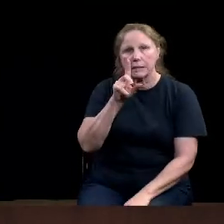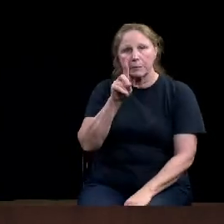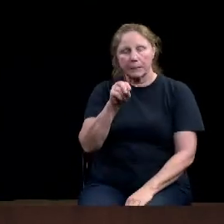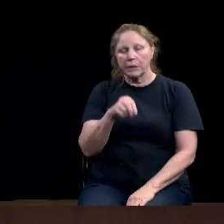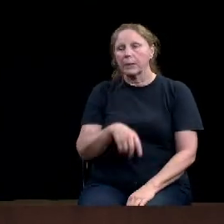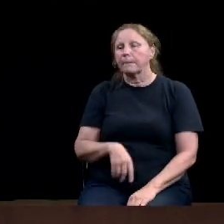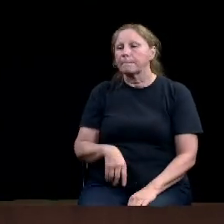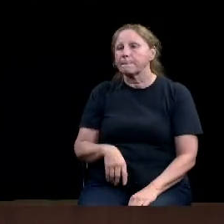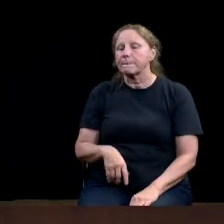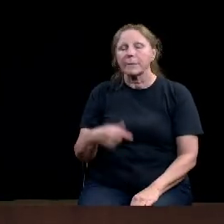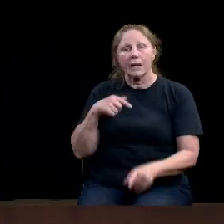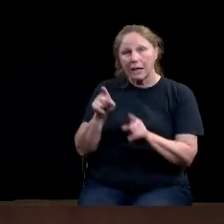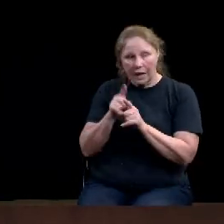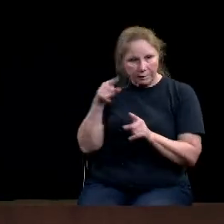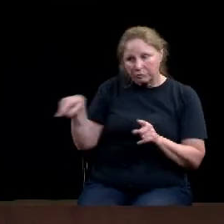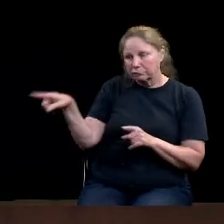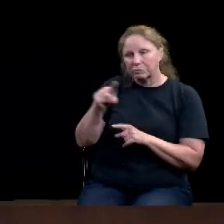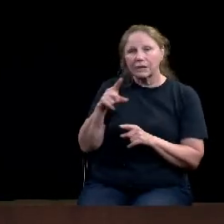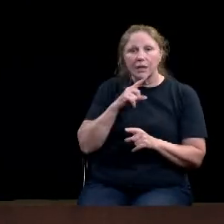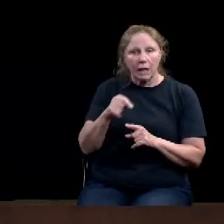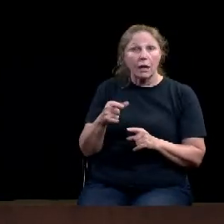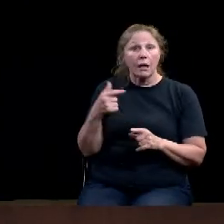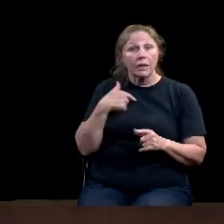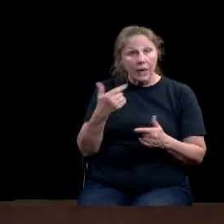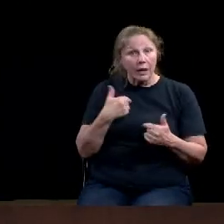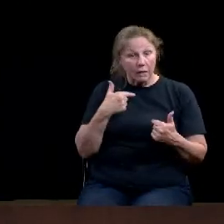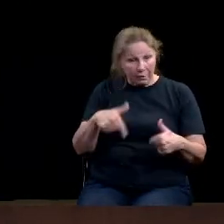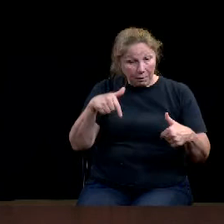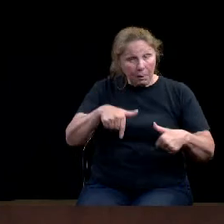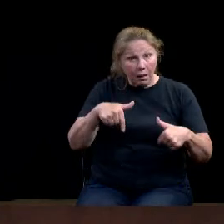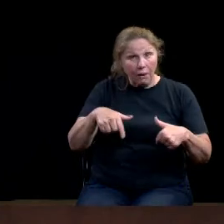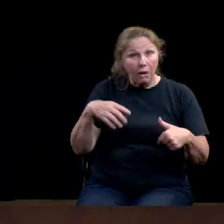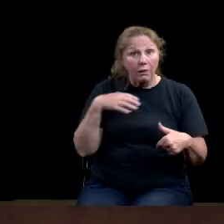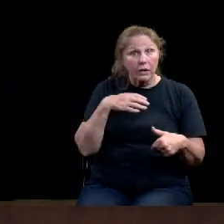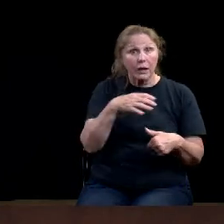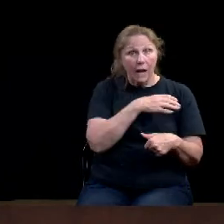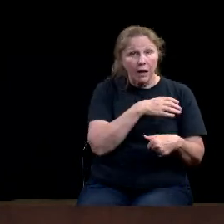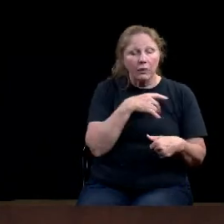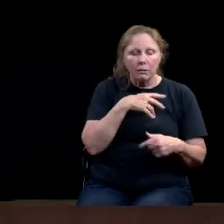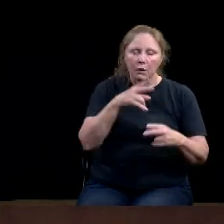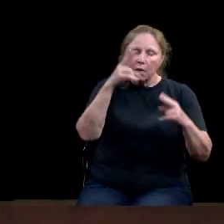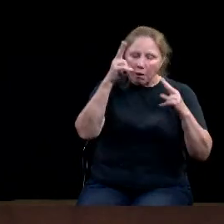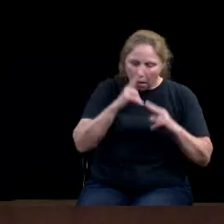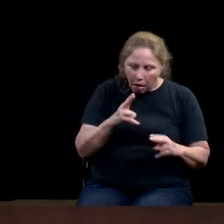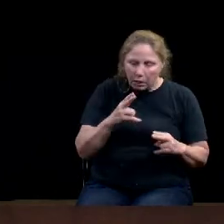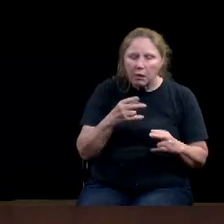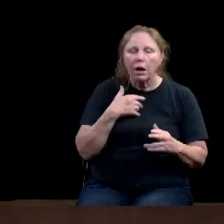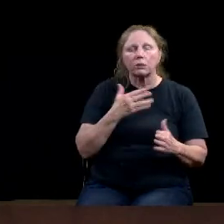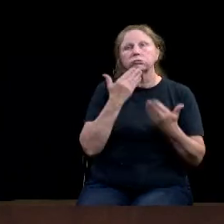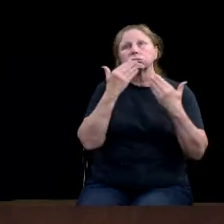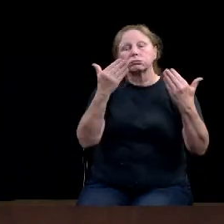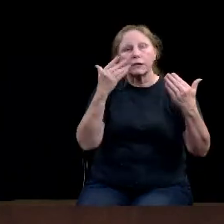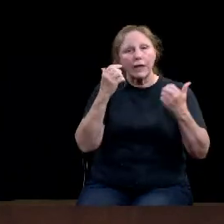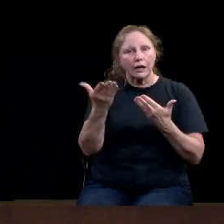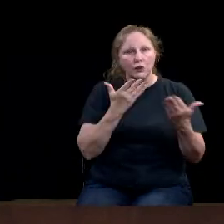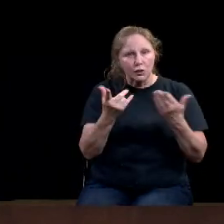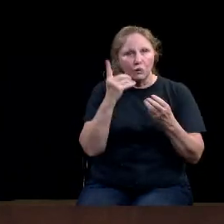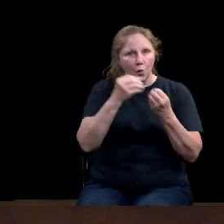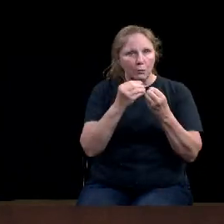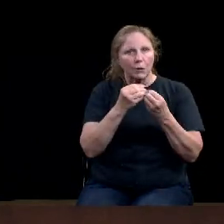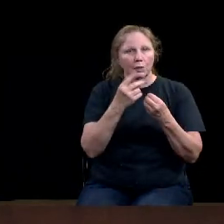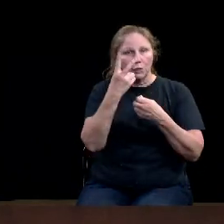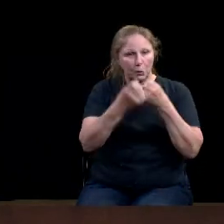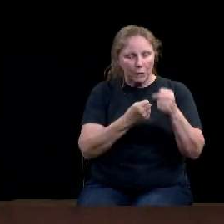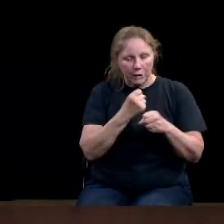term. I am first and foremost grateful to the Lord for allowing me this opportunity and the support that He has given me along the way.